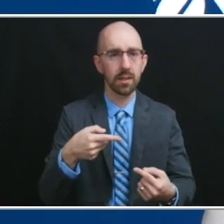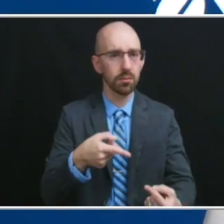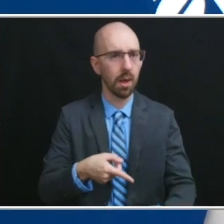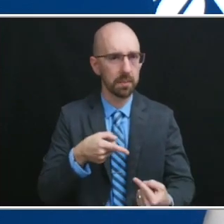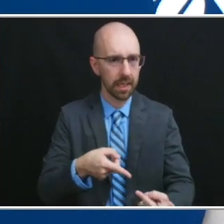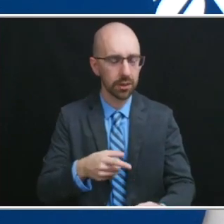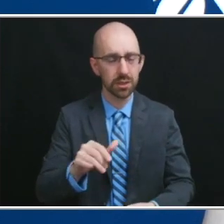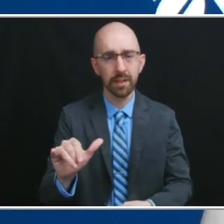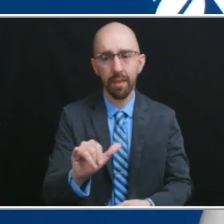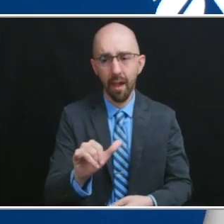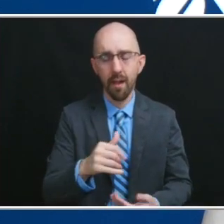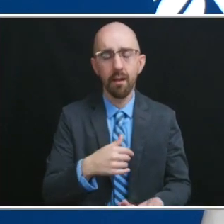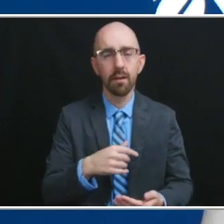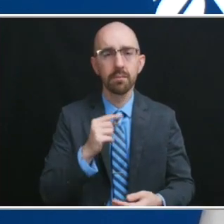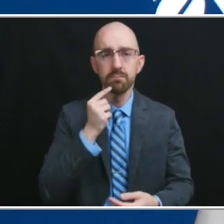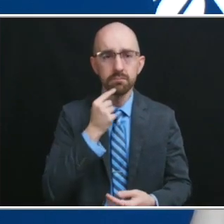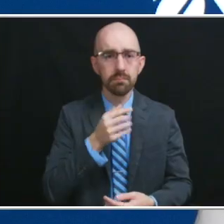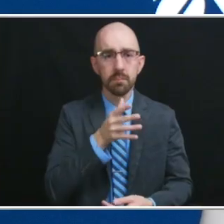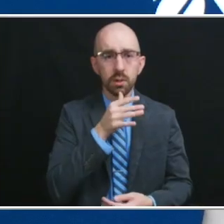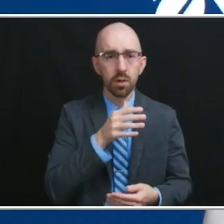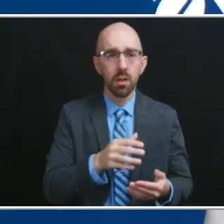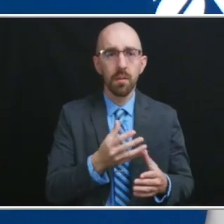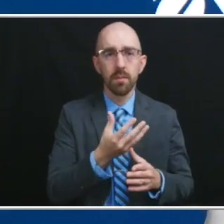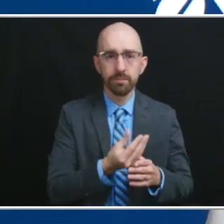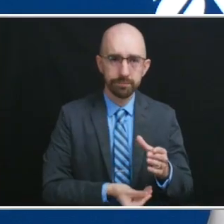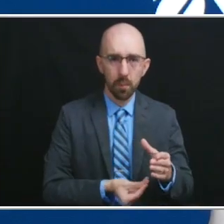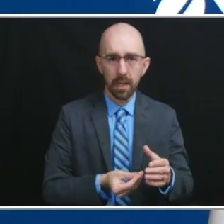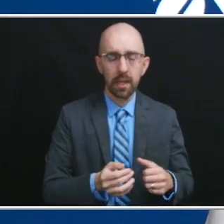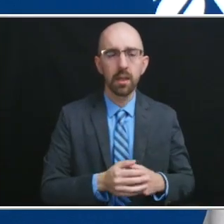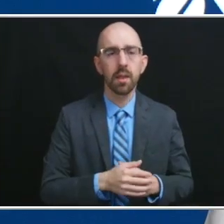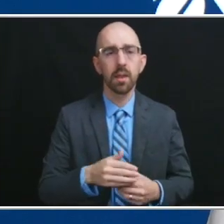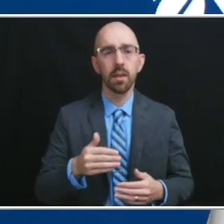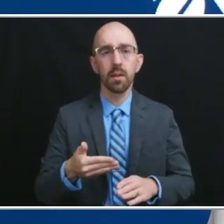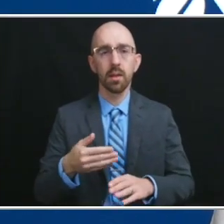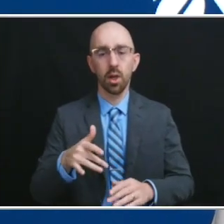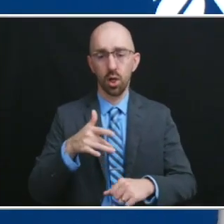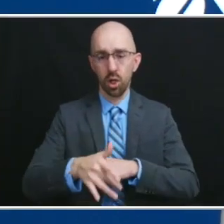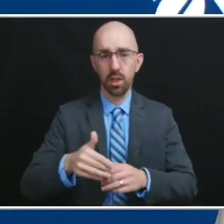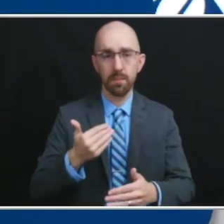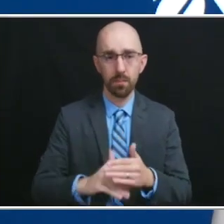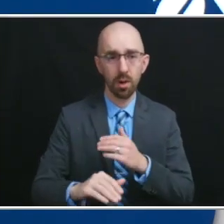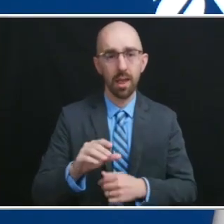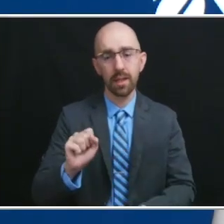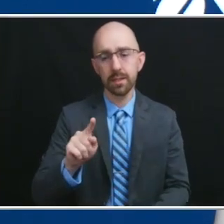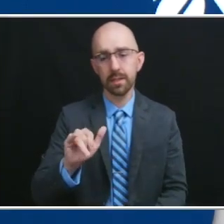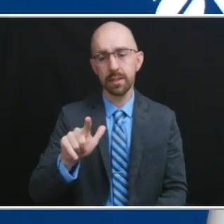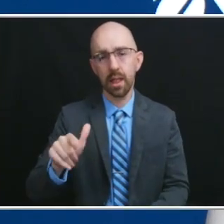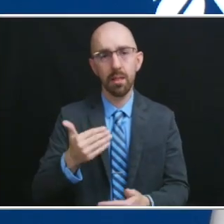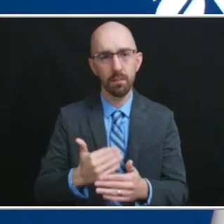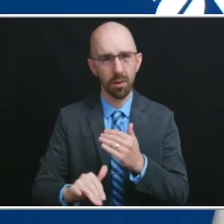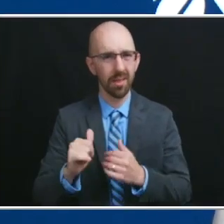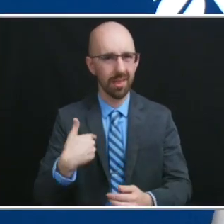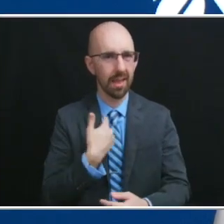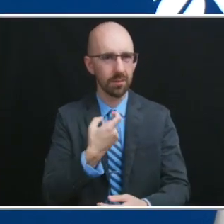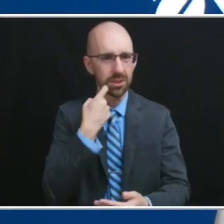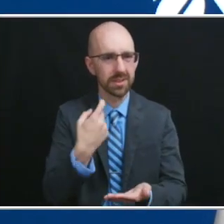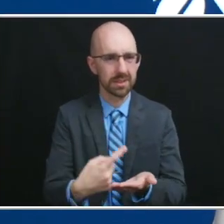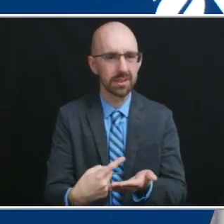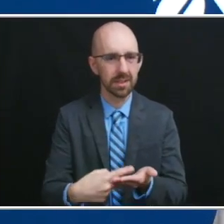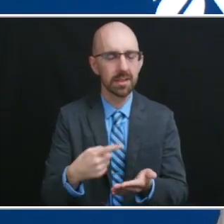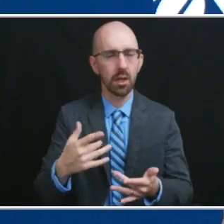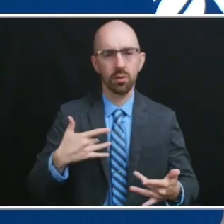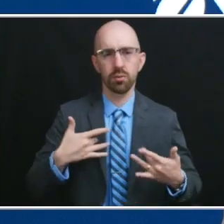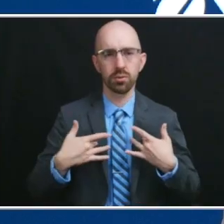as severe maternal morbidity, preterm birth, and stillbirth. And again, we know, as we have just talked about, the concern for